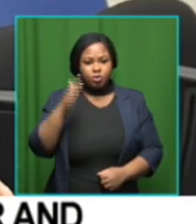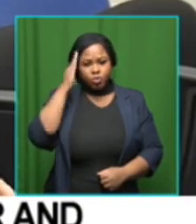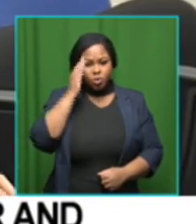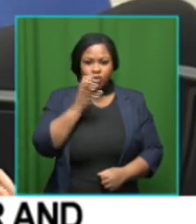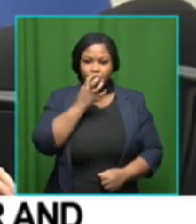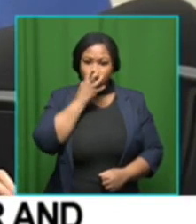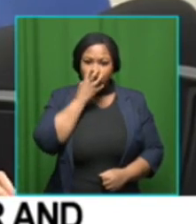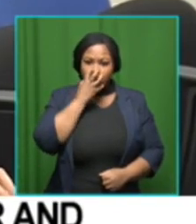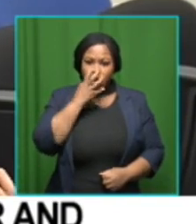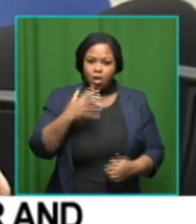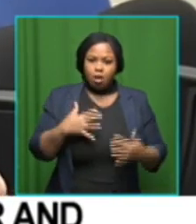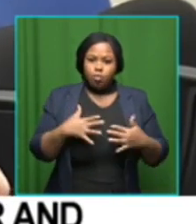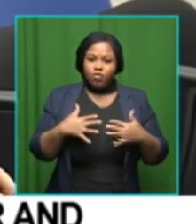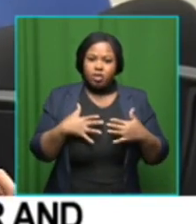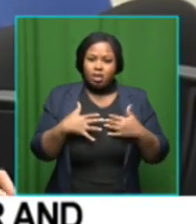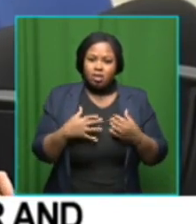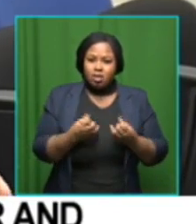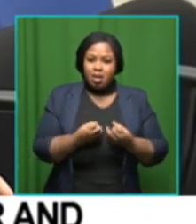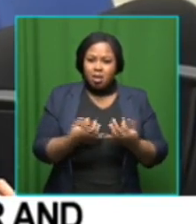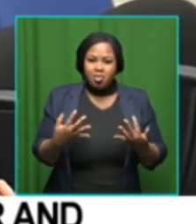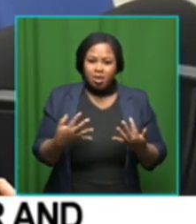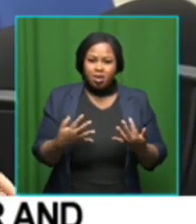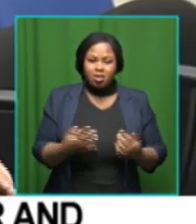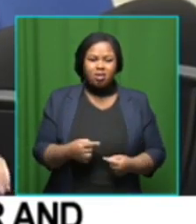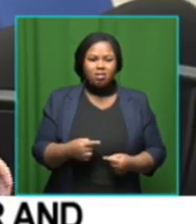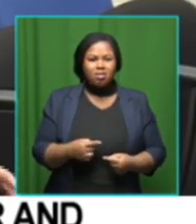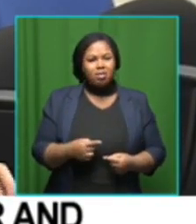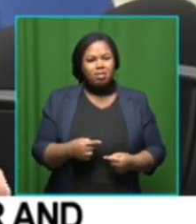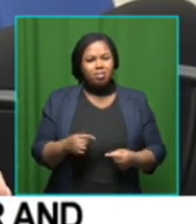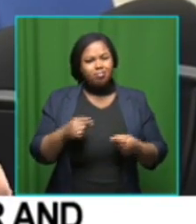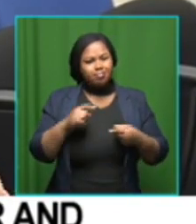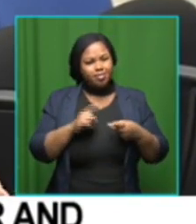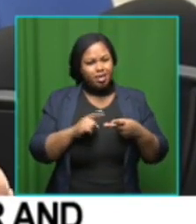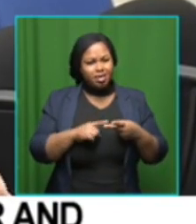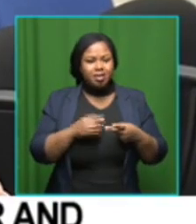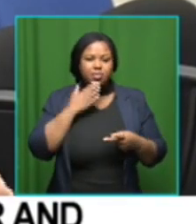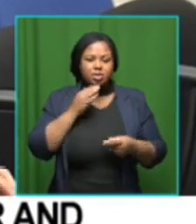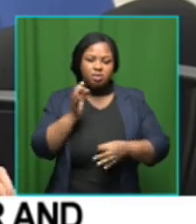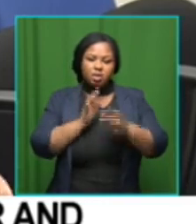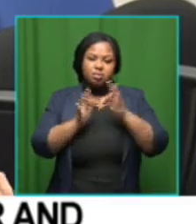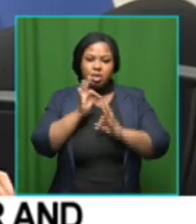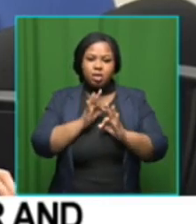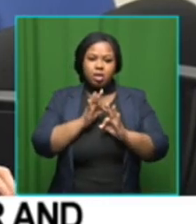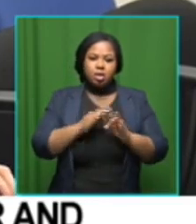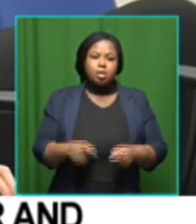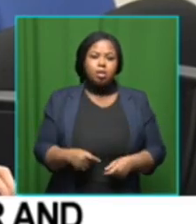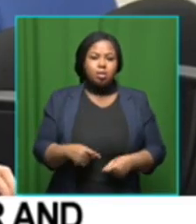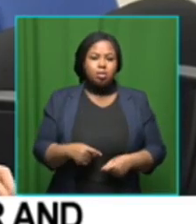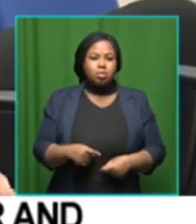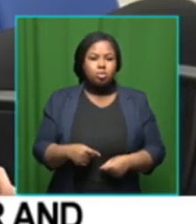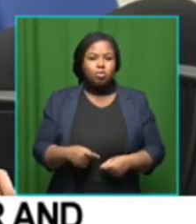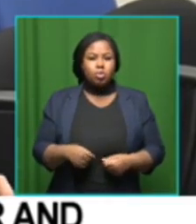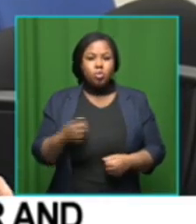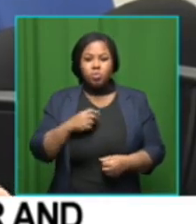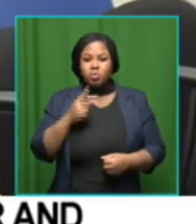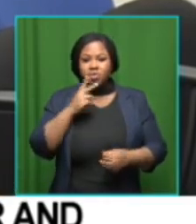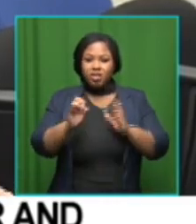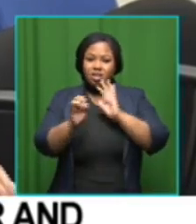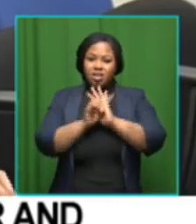ventilators. Could you please also tell us where you're experiencing or expecting shortages?